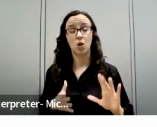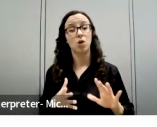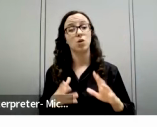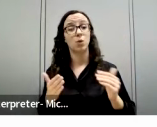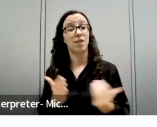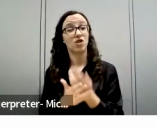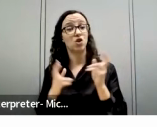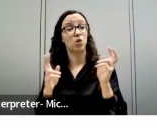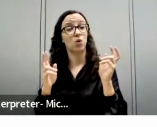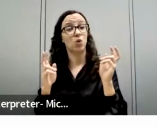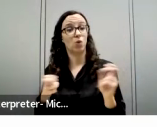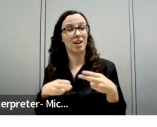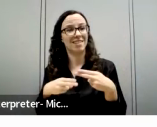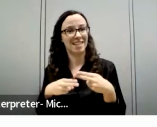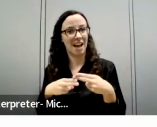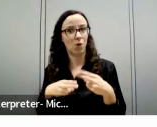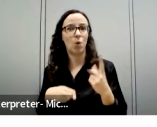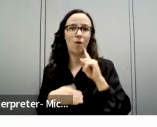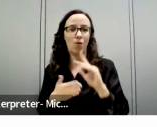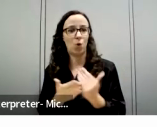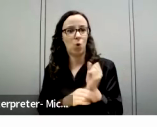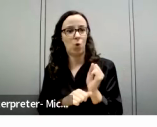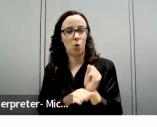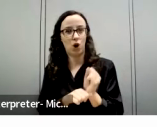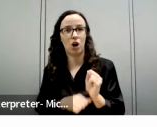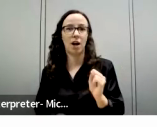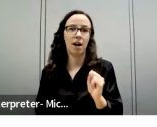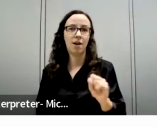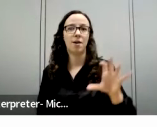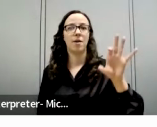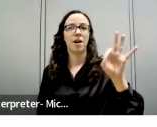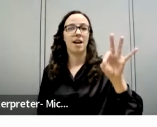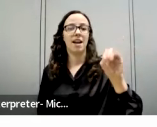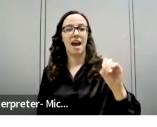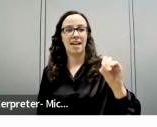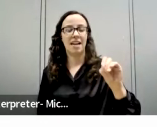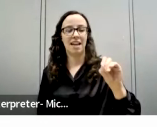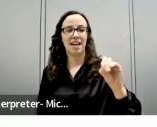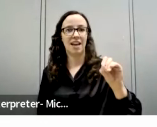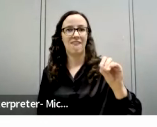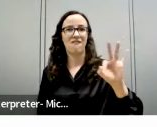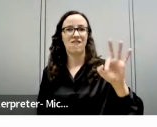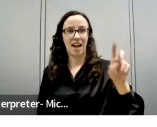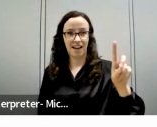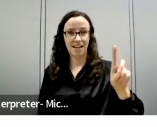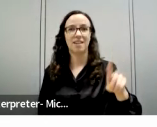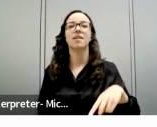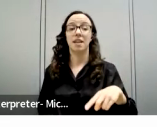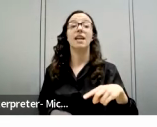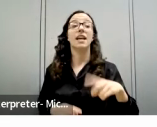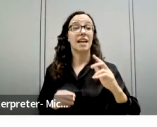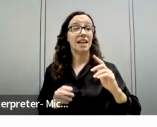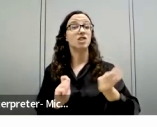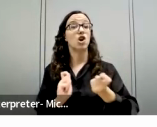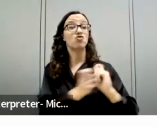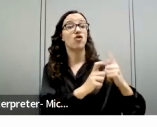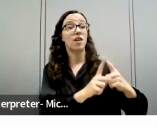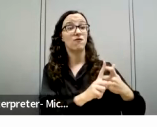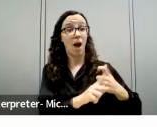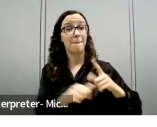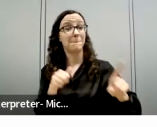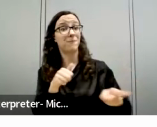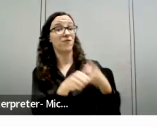This is the title they are giving their new work, 90fied. Is a derivative of, and then it's going to link back to that original work